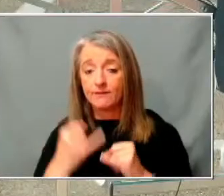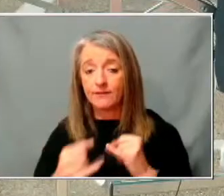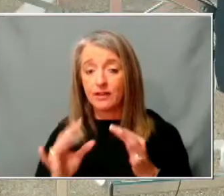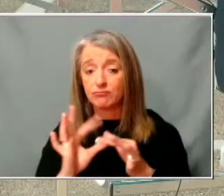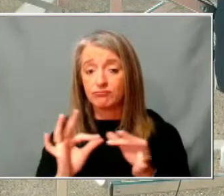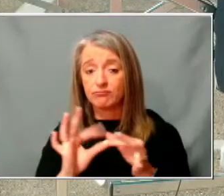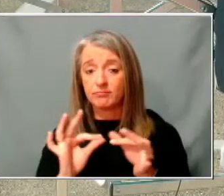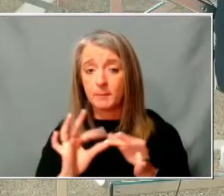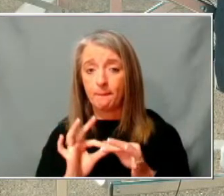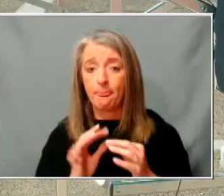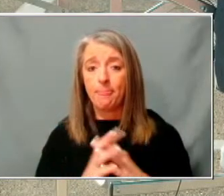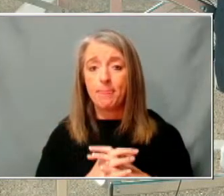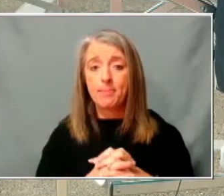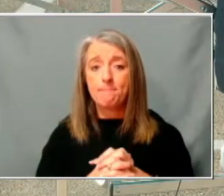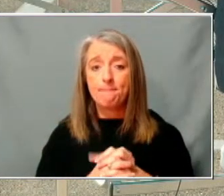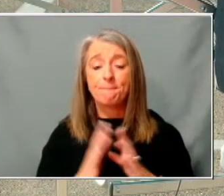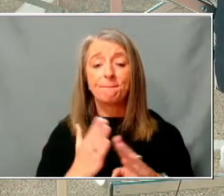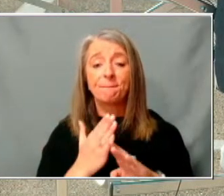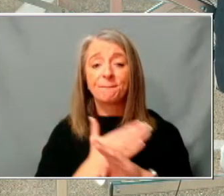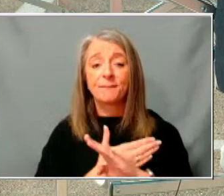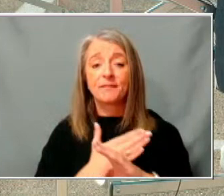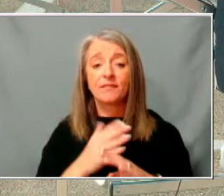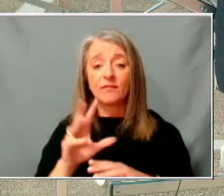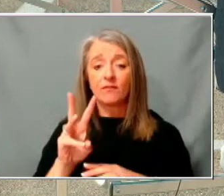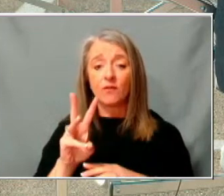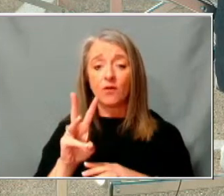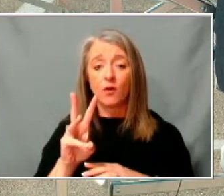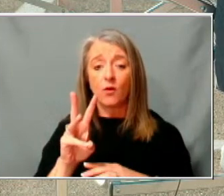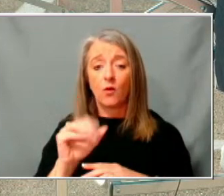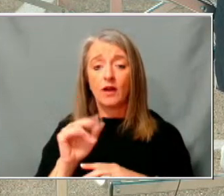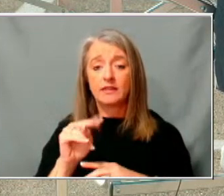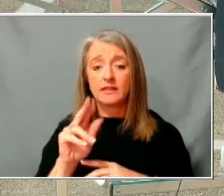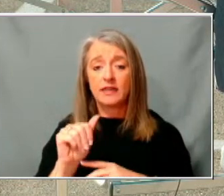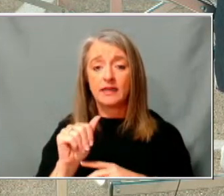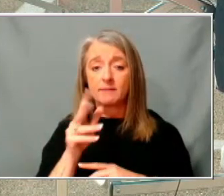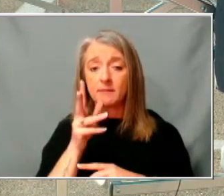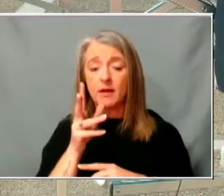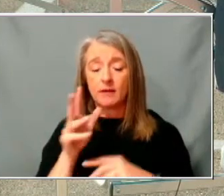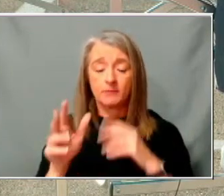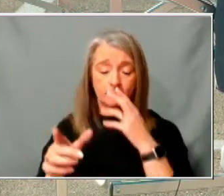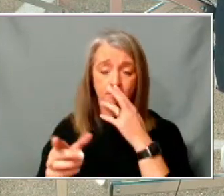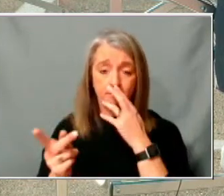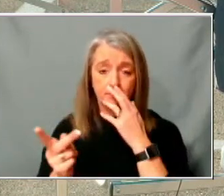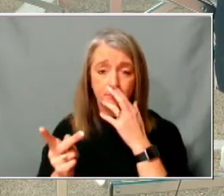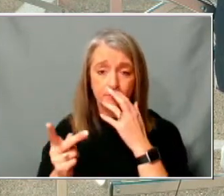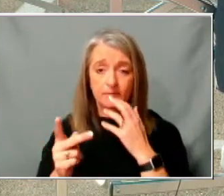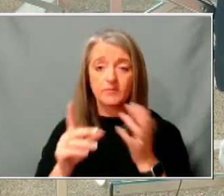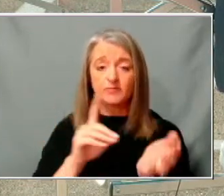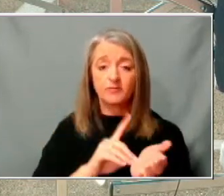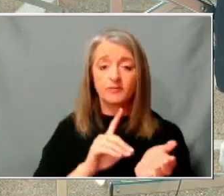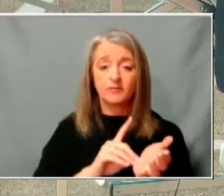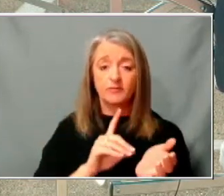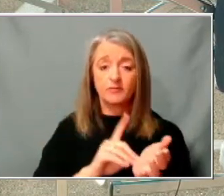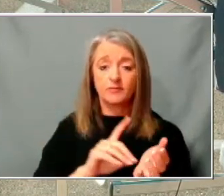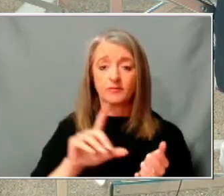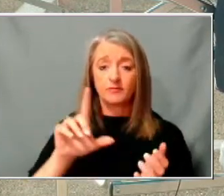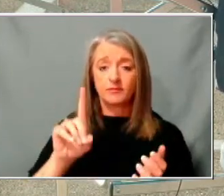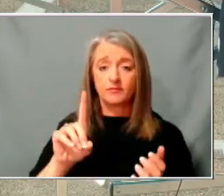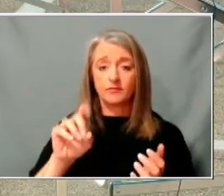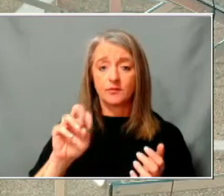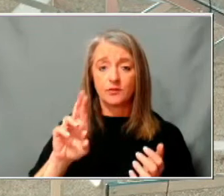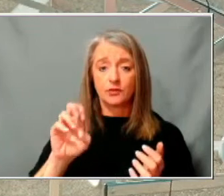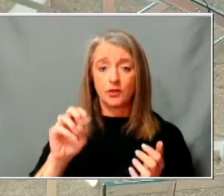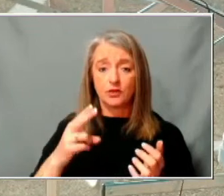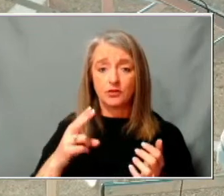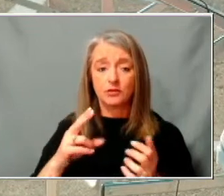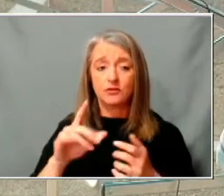All right, thank you so much. Before we get to Wanye and his mom, Lauren, Dr. Darsh, I just wanted you to just give your not your final thought,